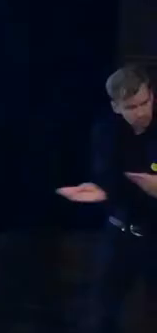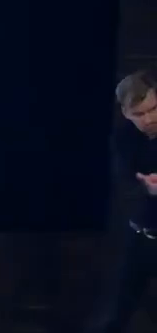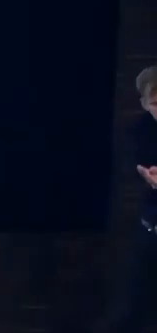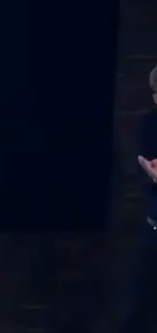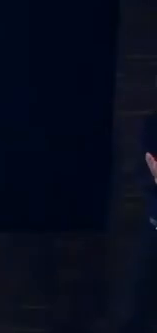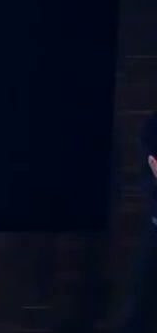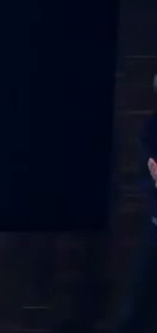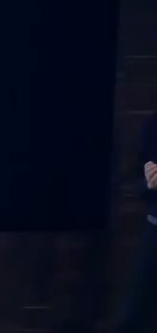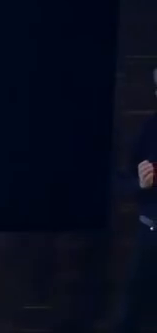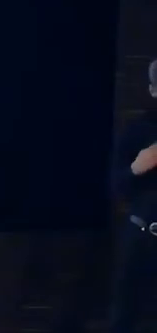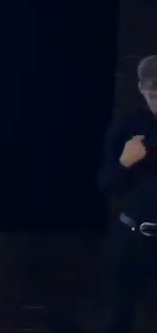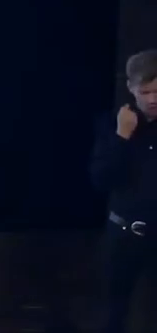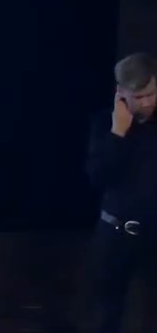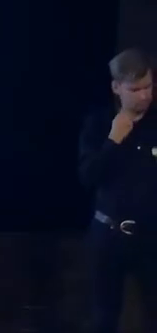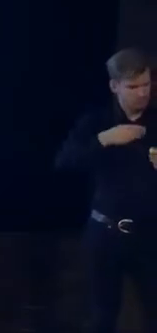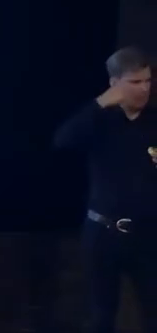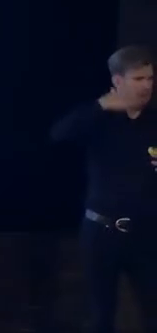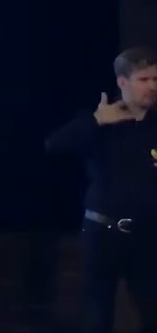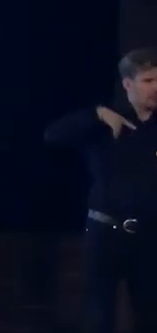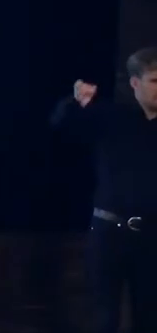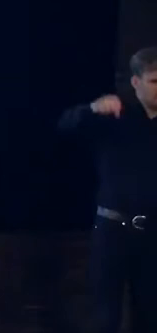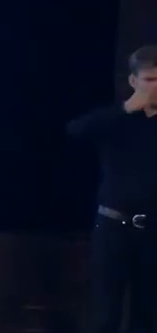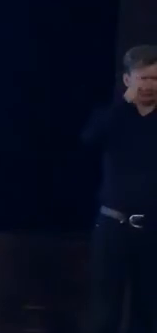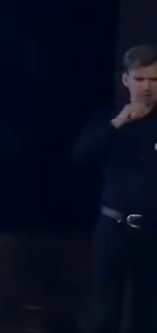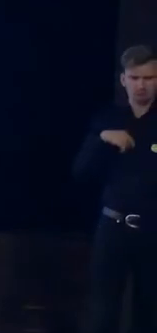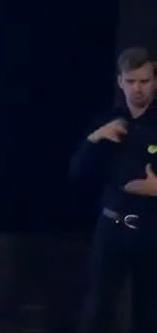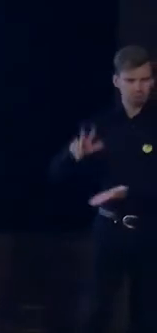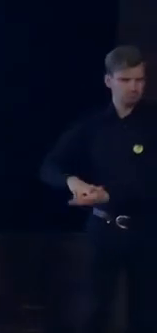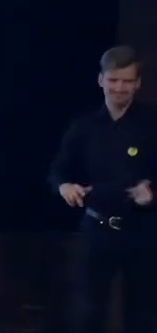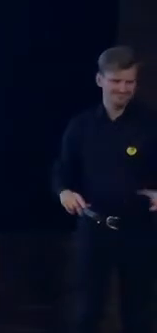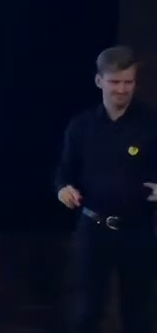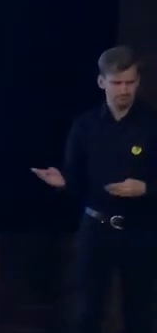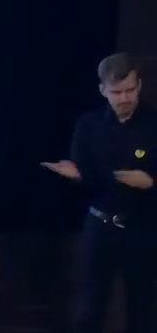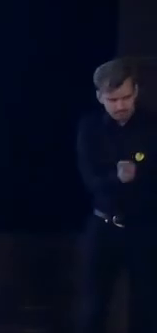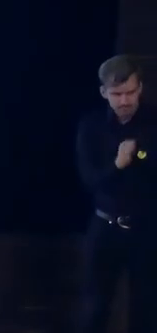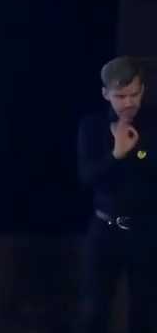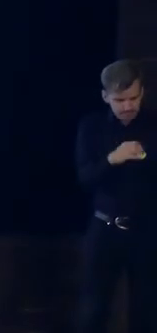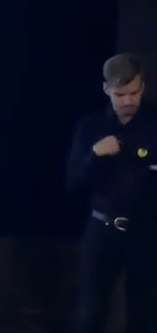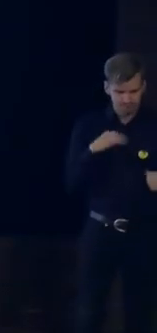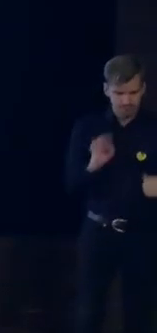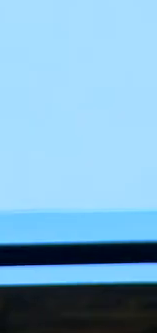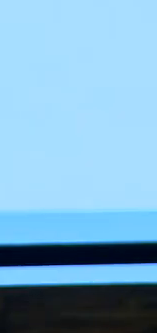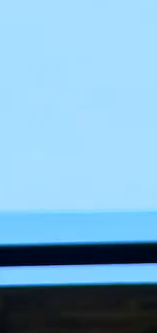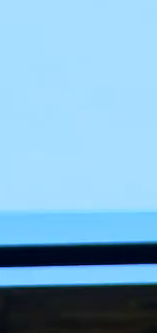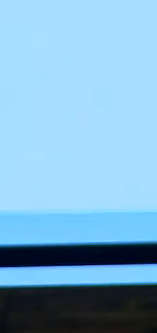like the very last point is very important. So can you tell me like why it benefits other category of